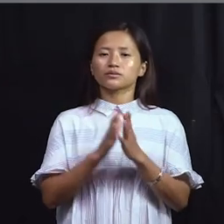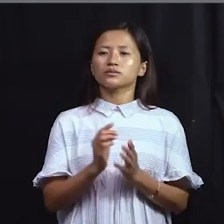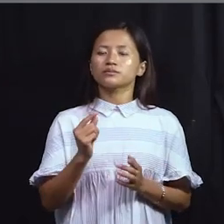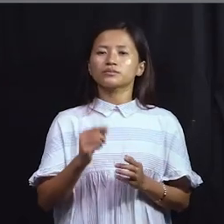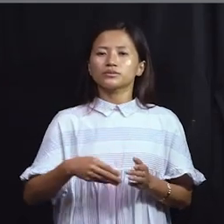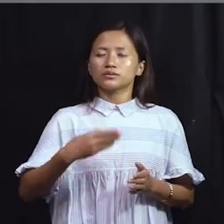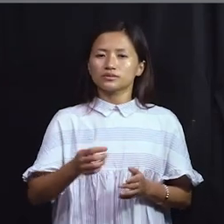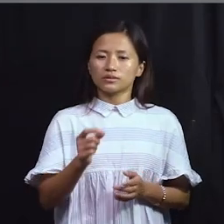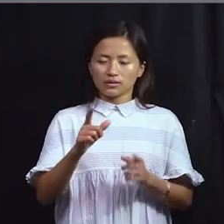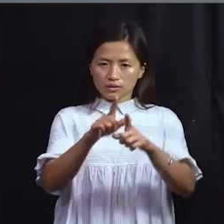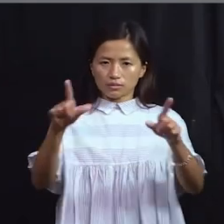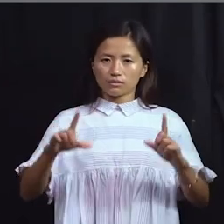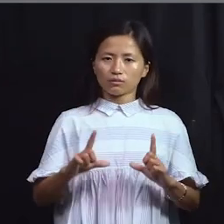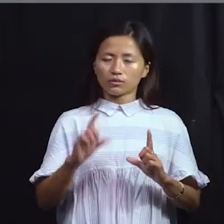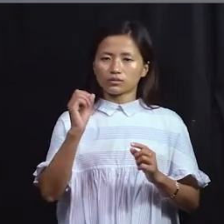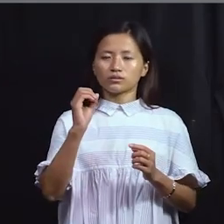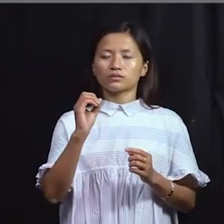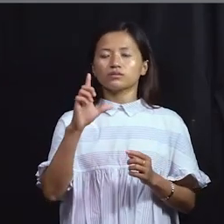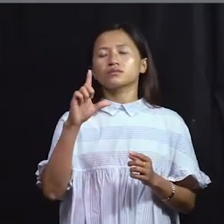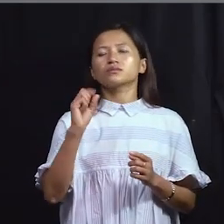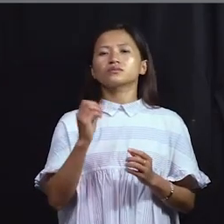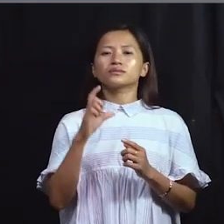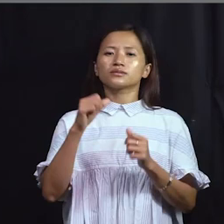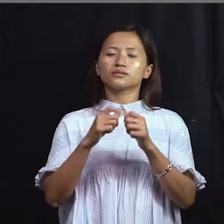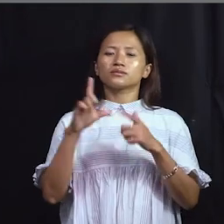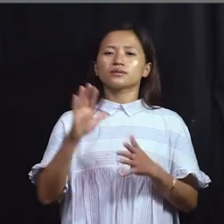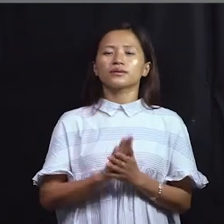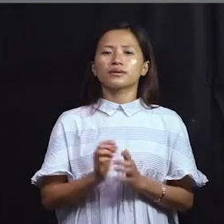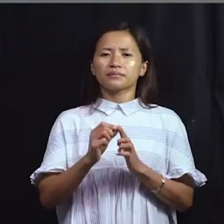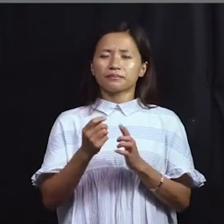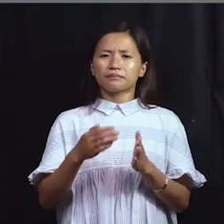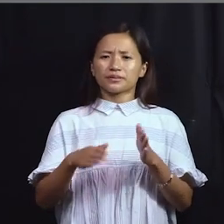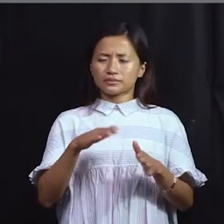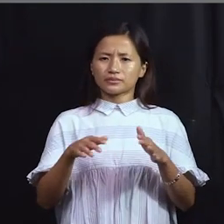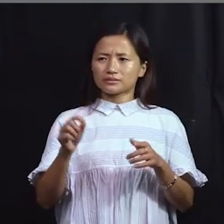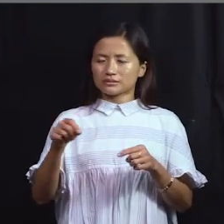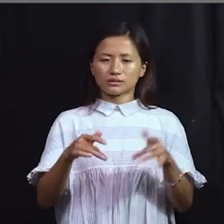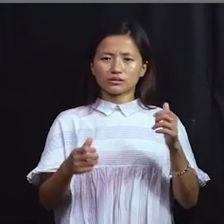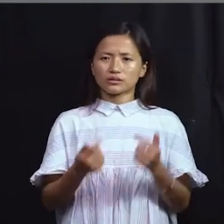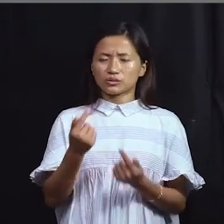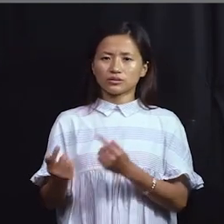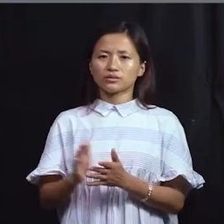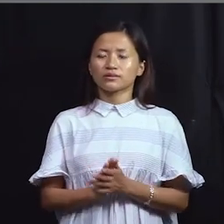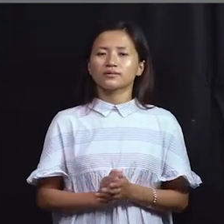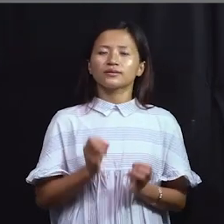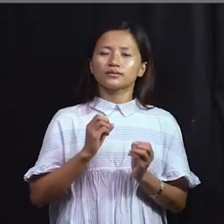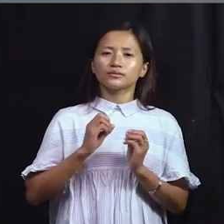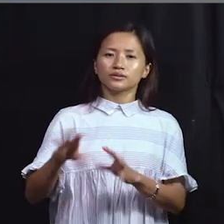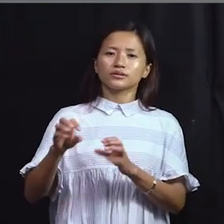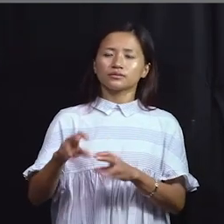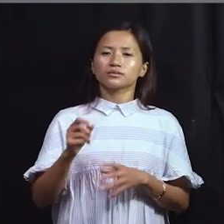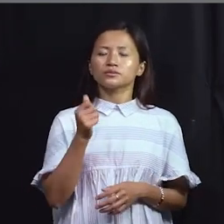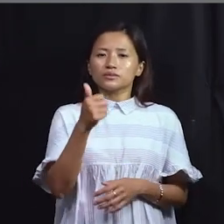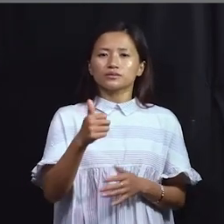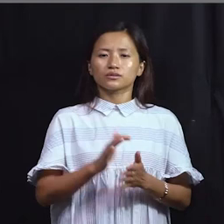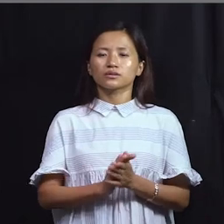in our local economy, today, because of this pandemic, people have started rejecting the goods